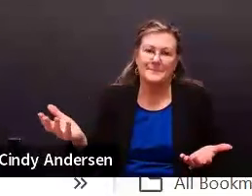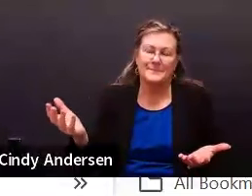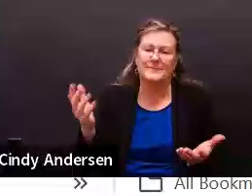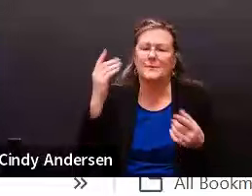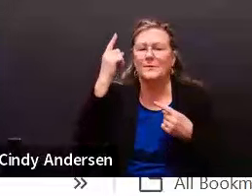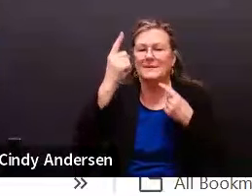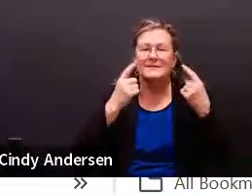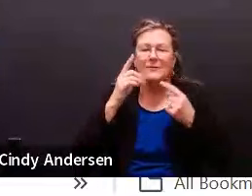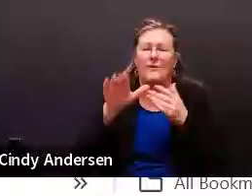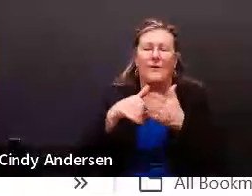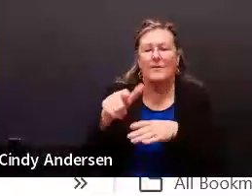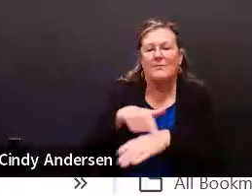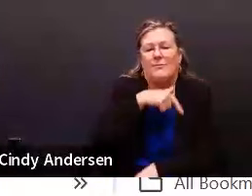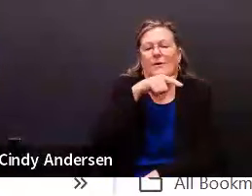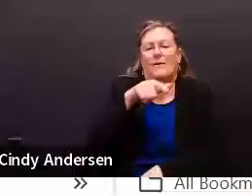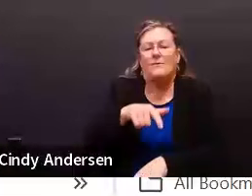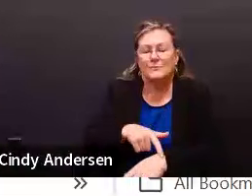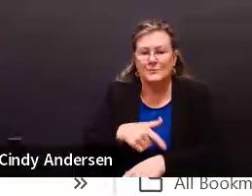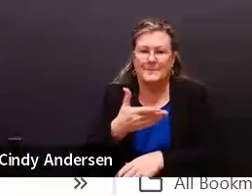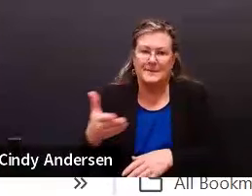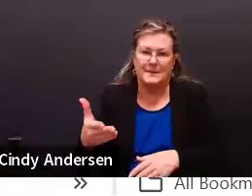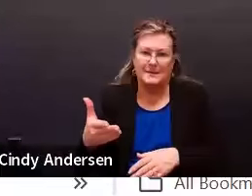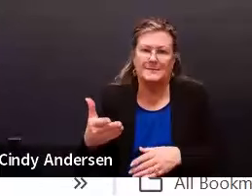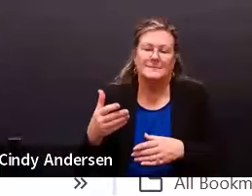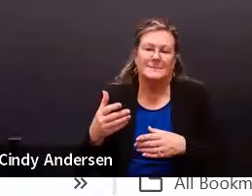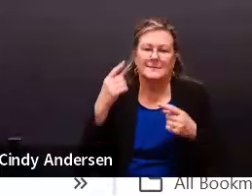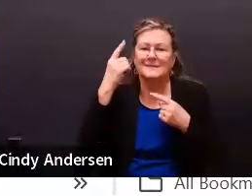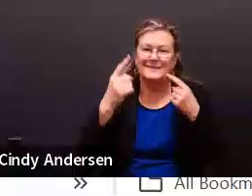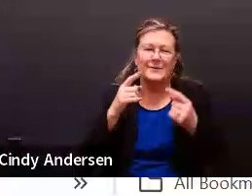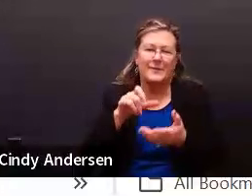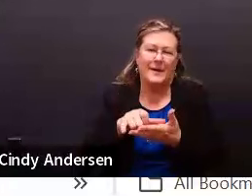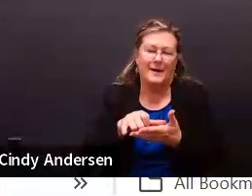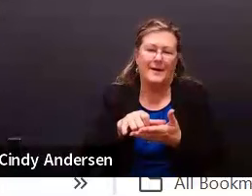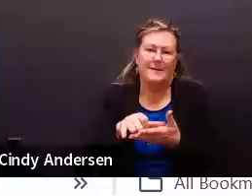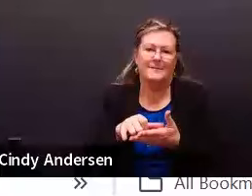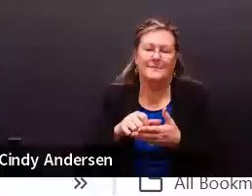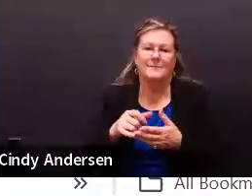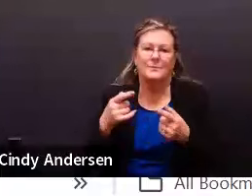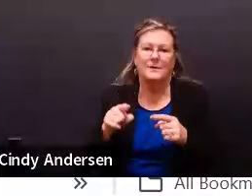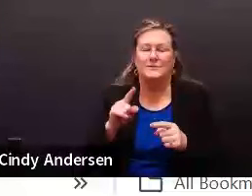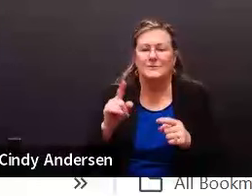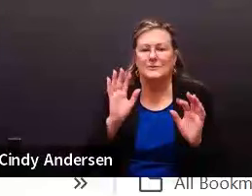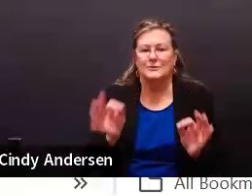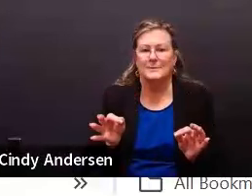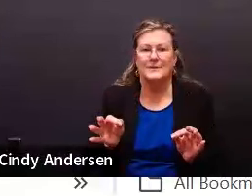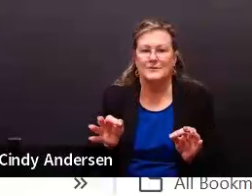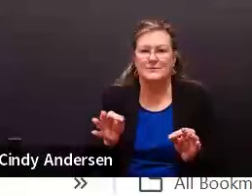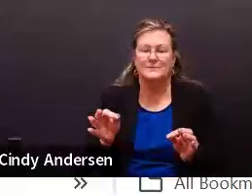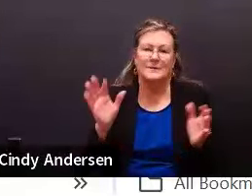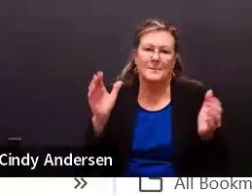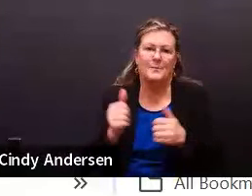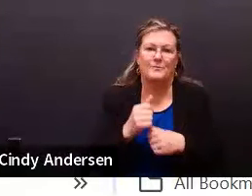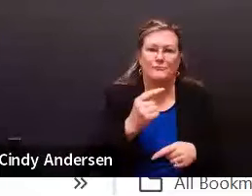take all those long-term things and kind of, you know, the trajectory they're on there into consideration when making those determinations for